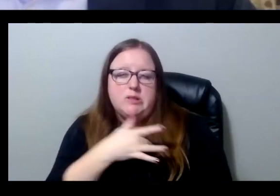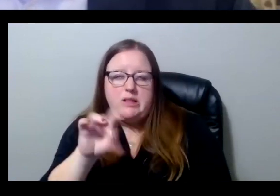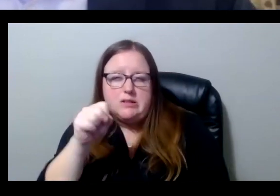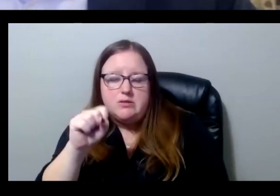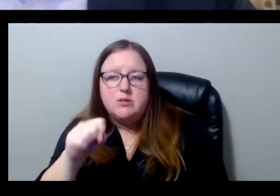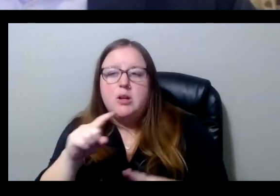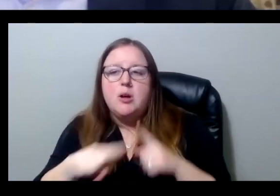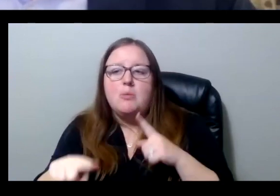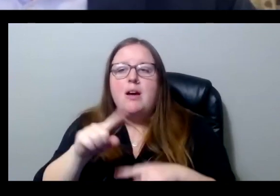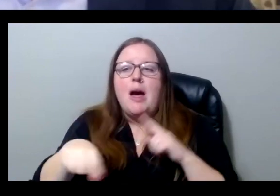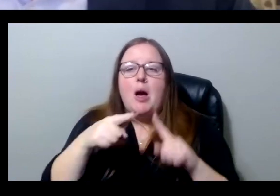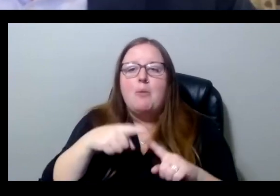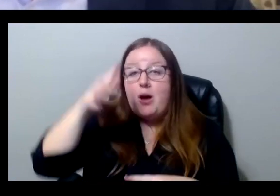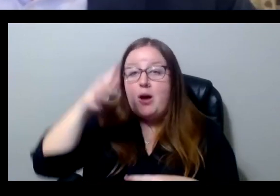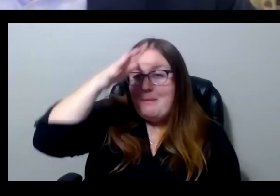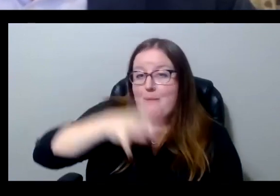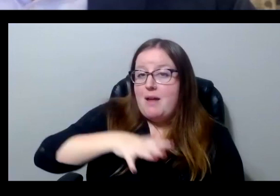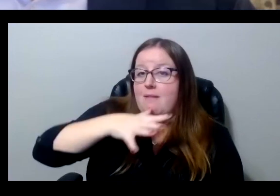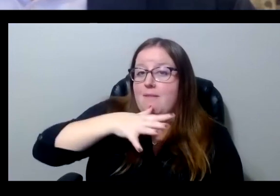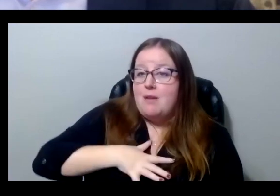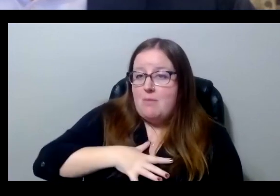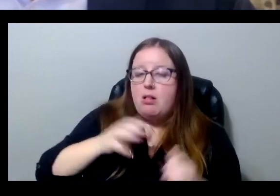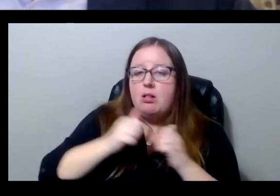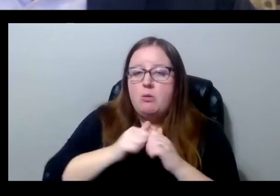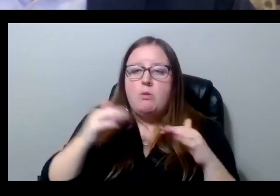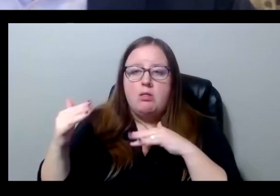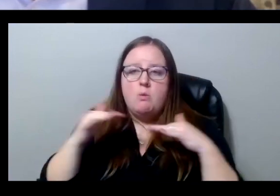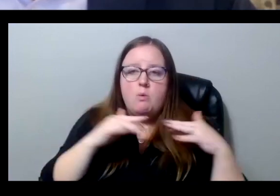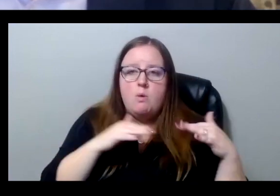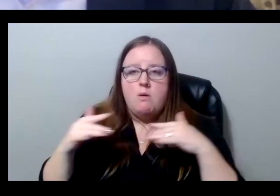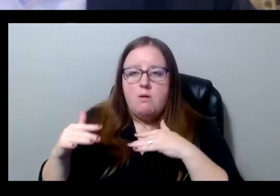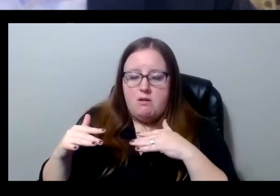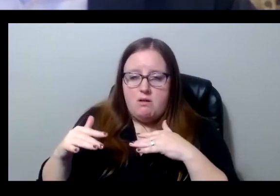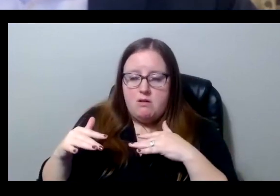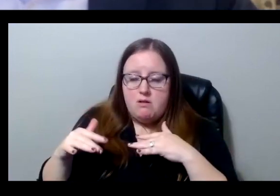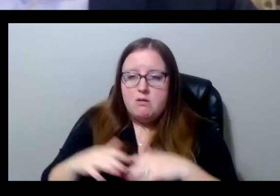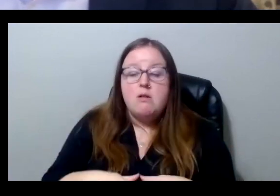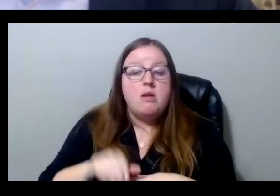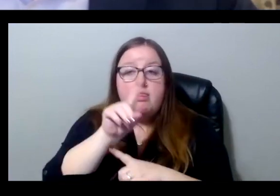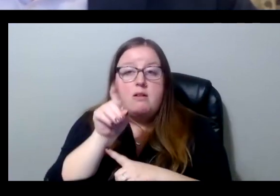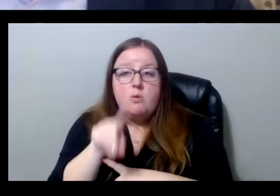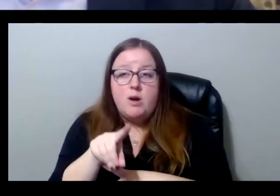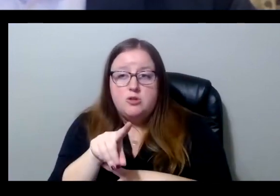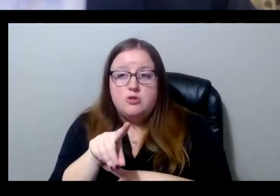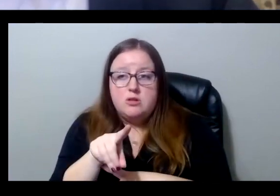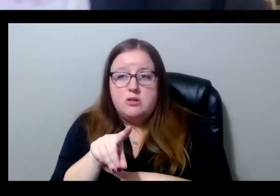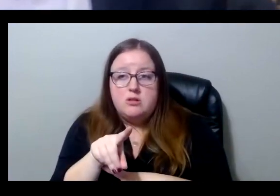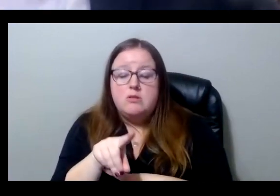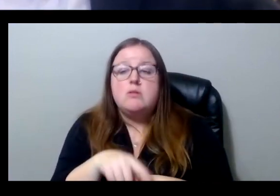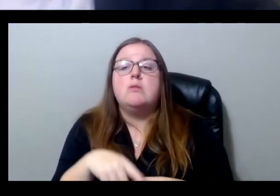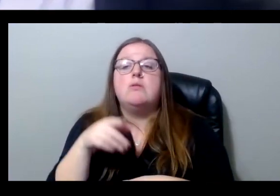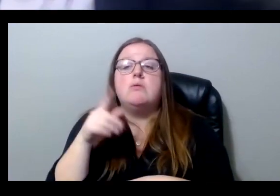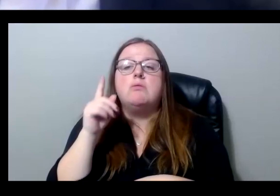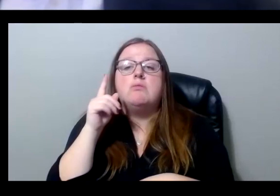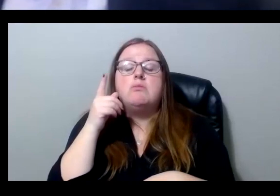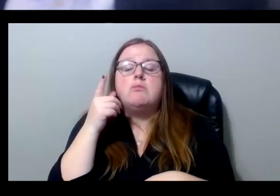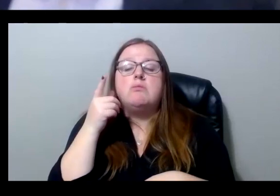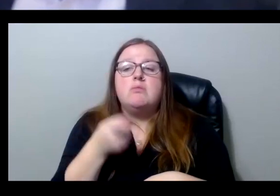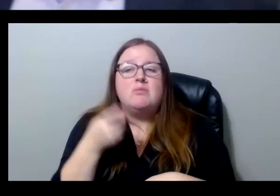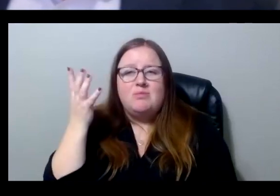focus. And I think it clarifies the narrative too. It makes it focusing on these